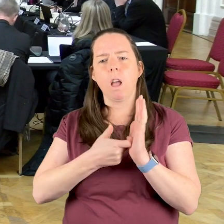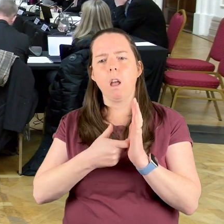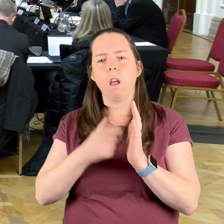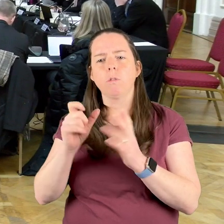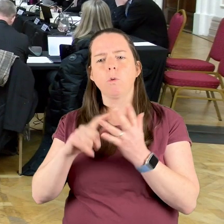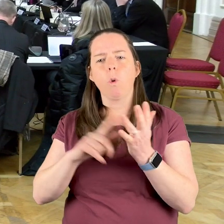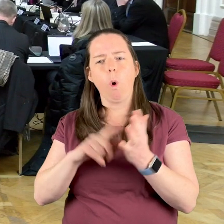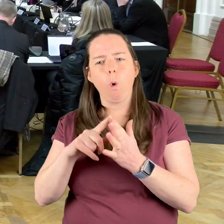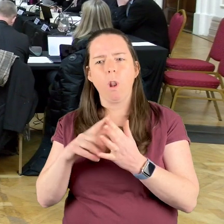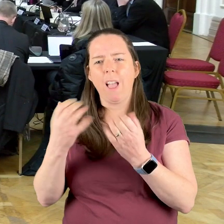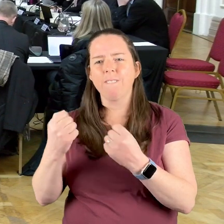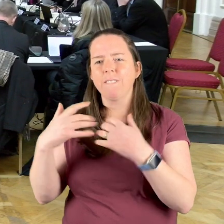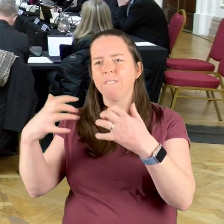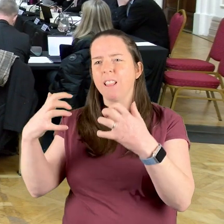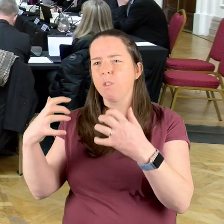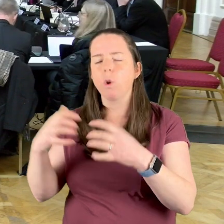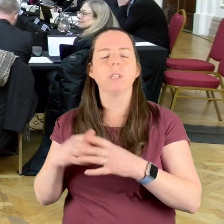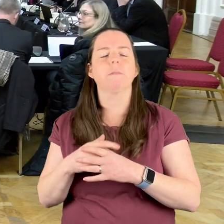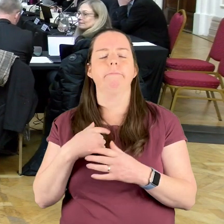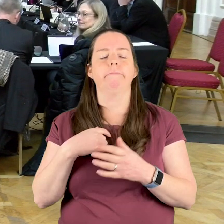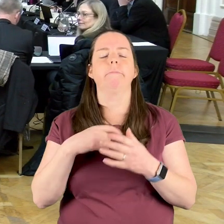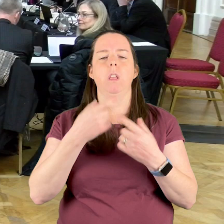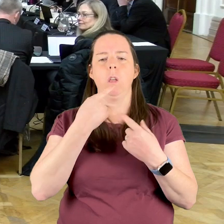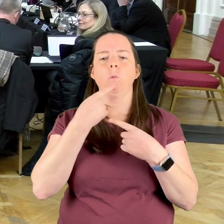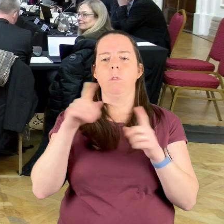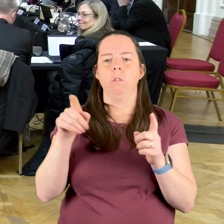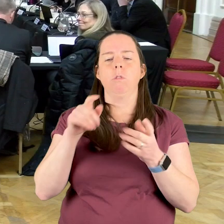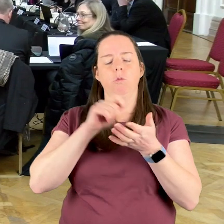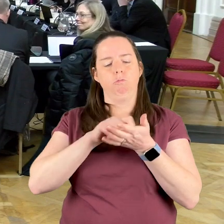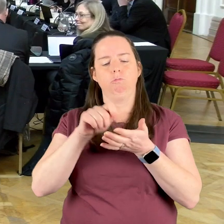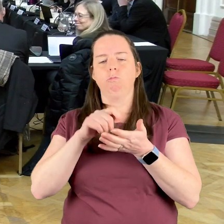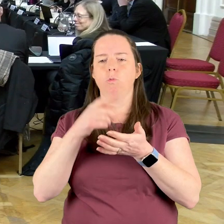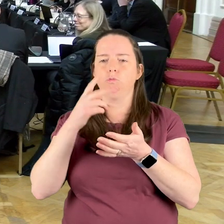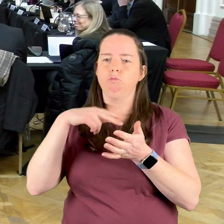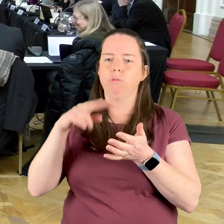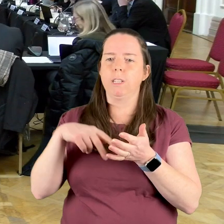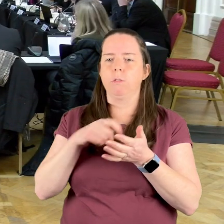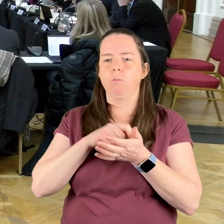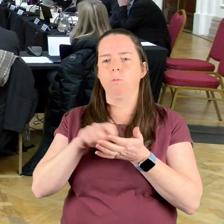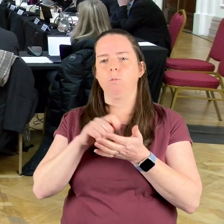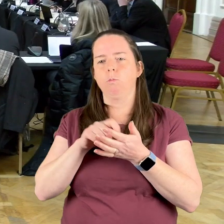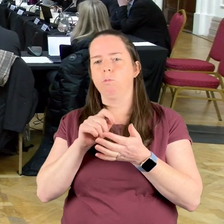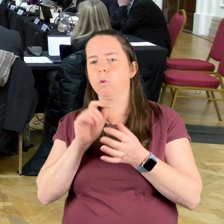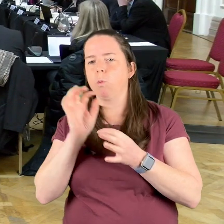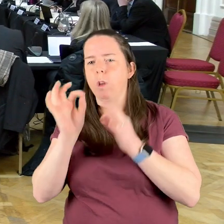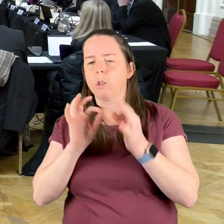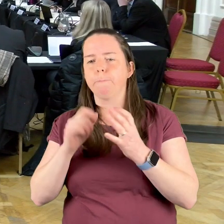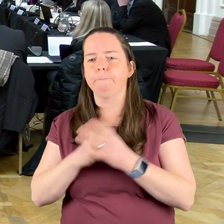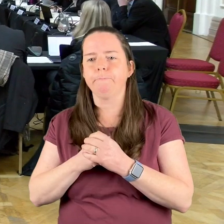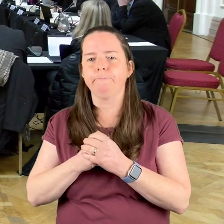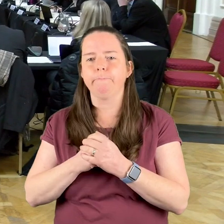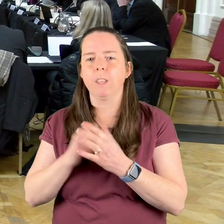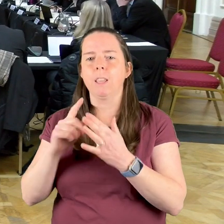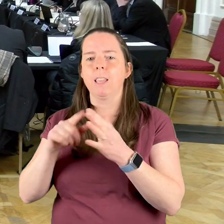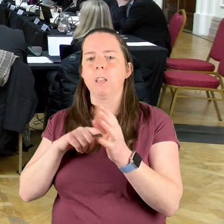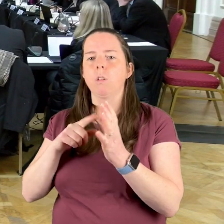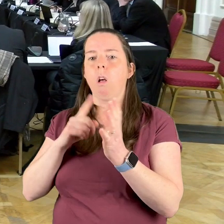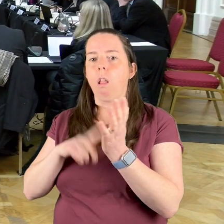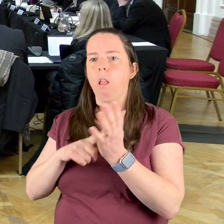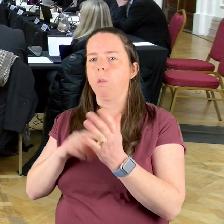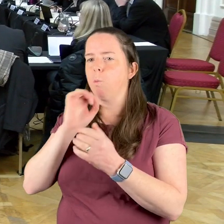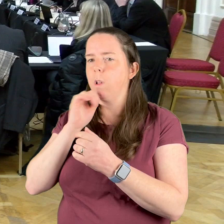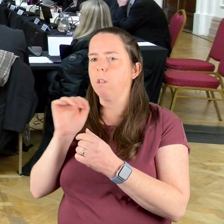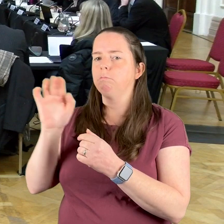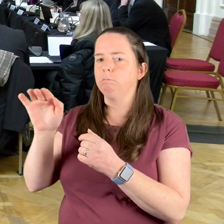a member. I don't think, have I got Christopher Cole in the audience? No. Okay. So I will cover that question.